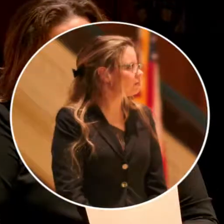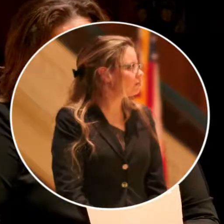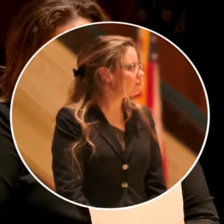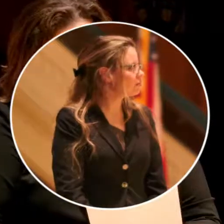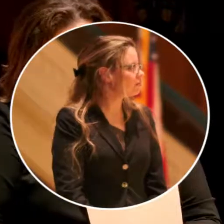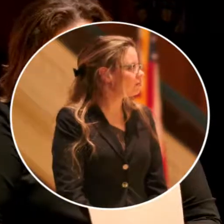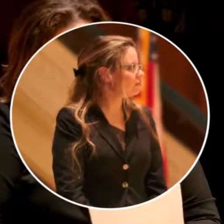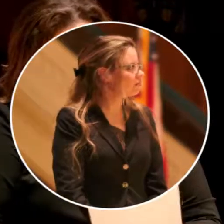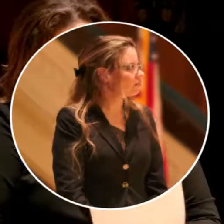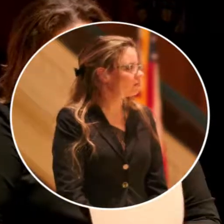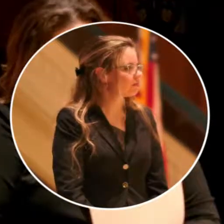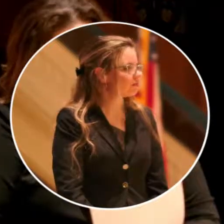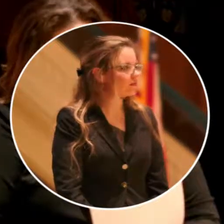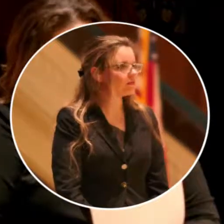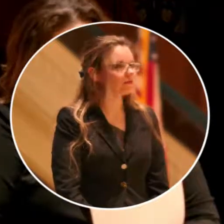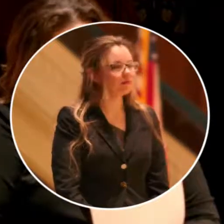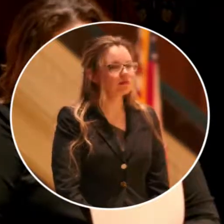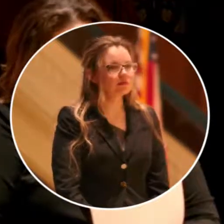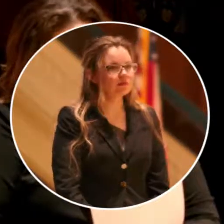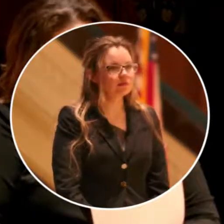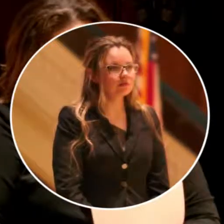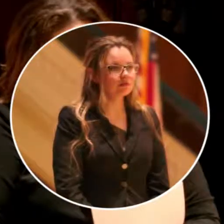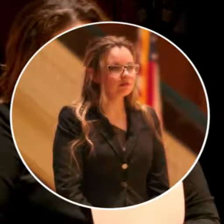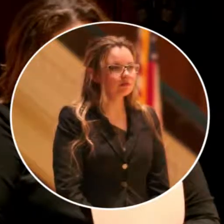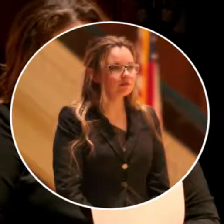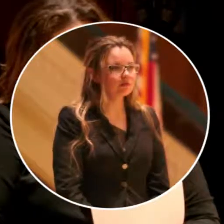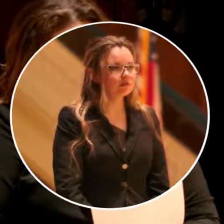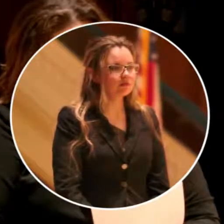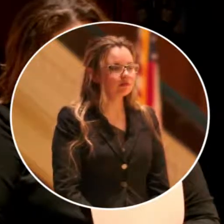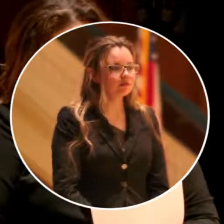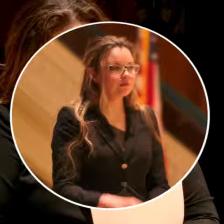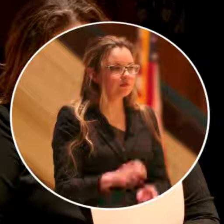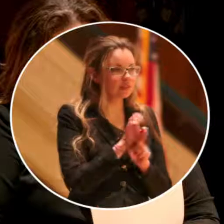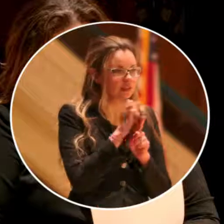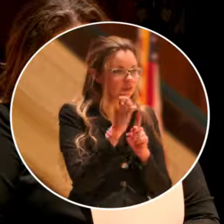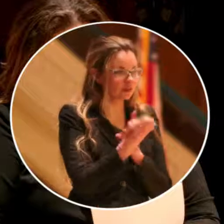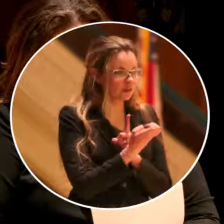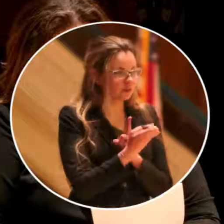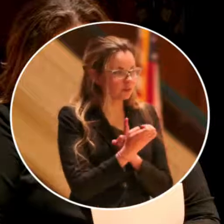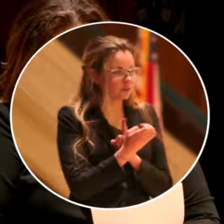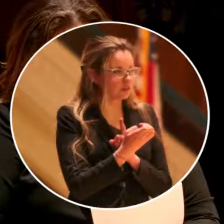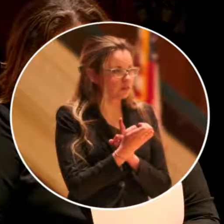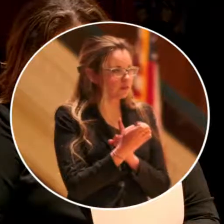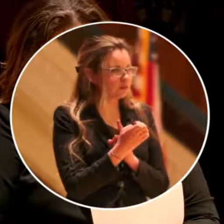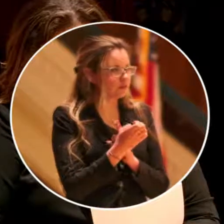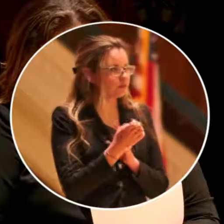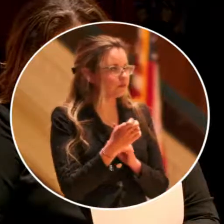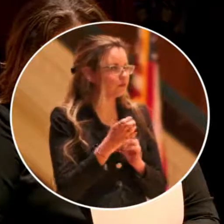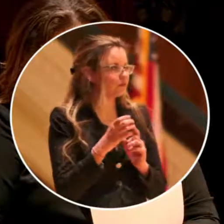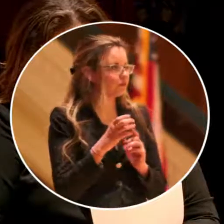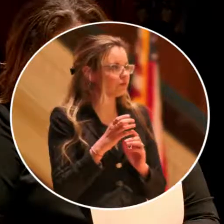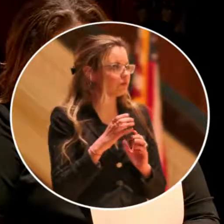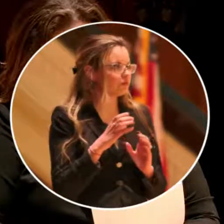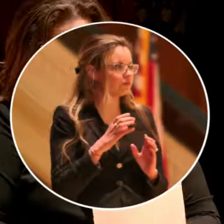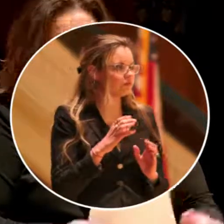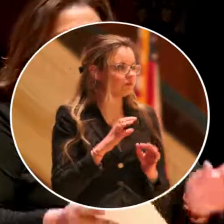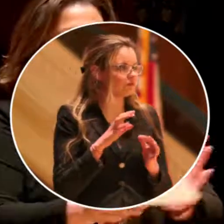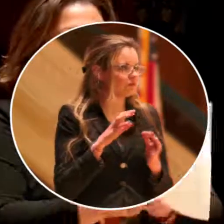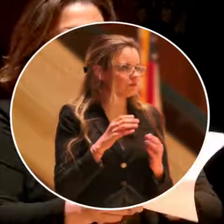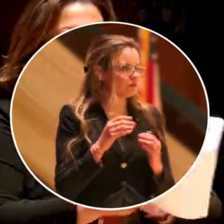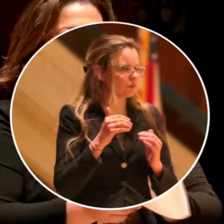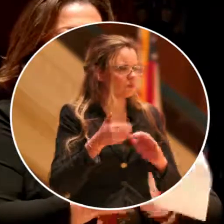Our shout-out sponsors are Lozier Environmental Consulting, Inc. and Wegmans.